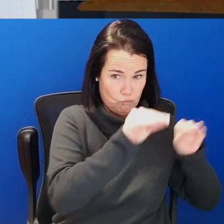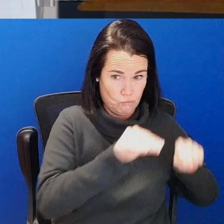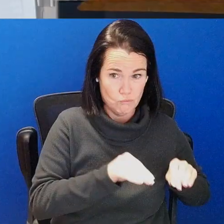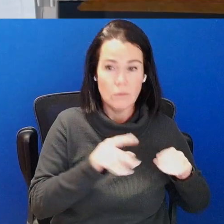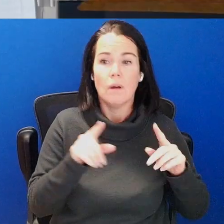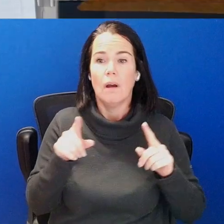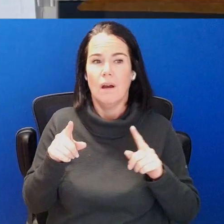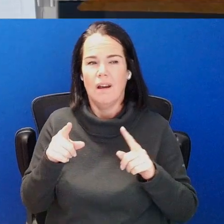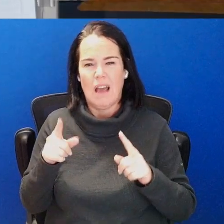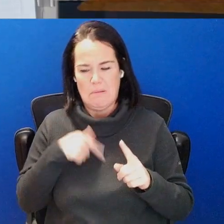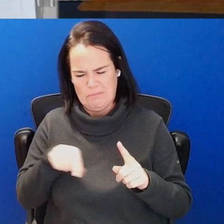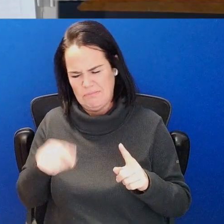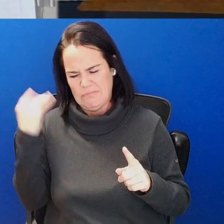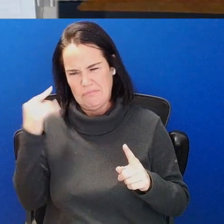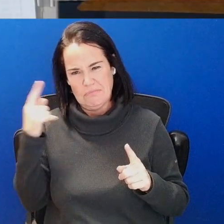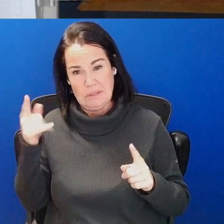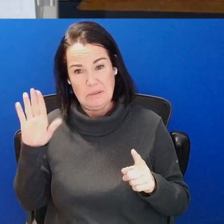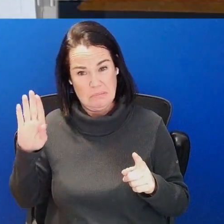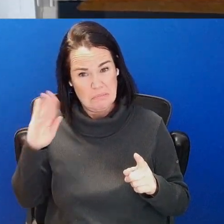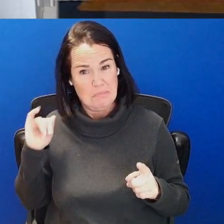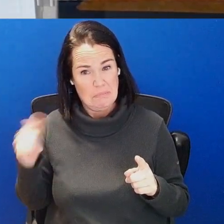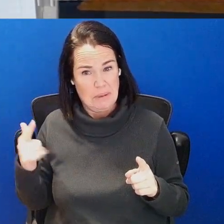this.